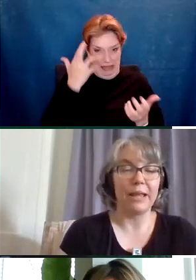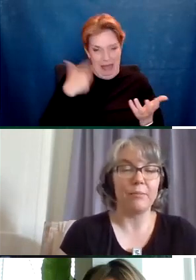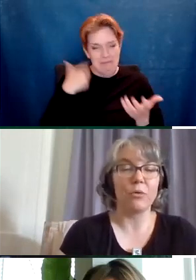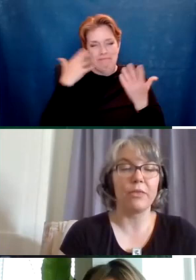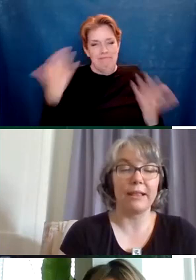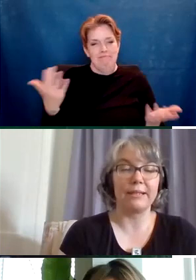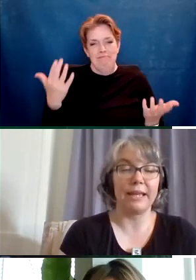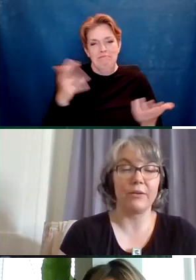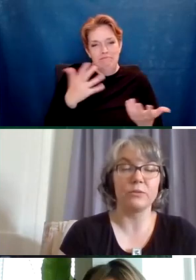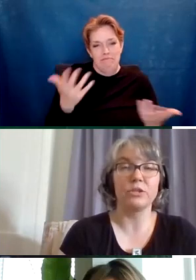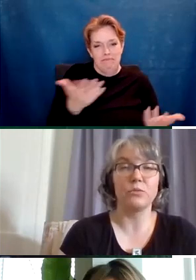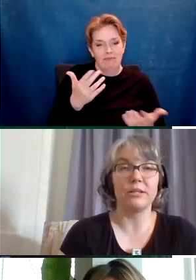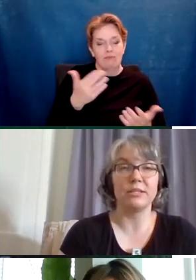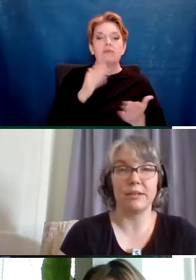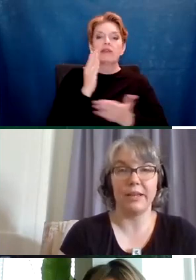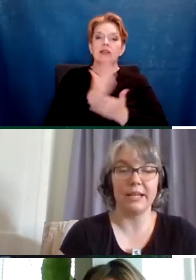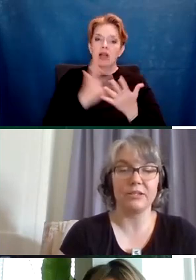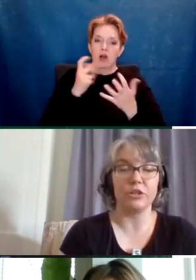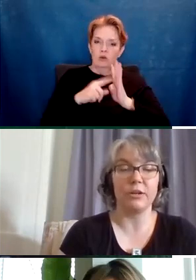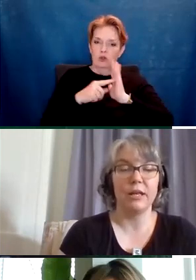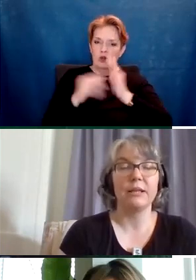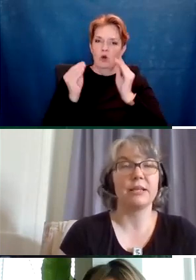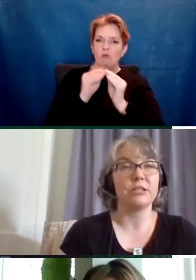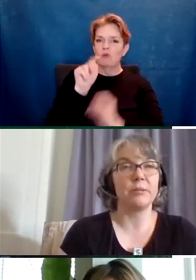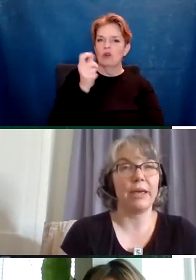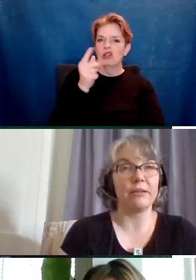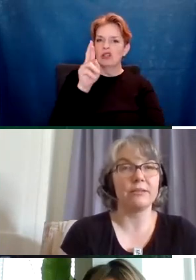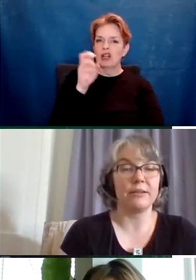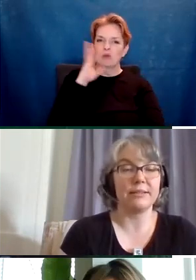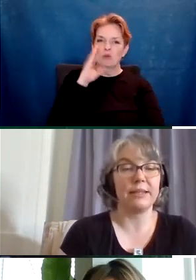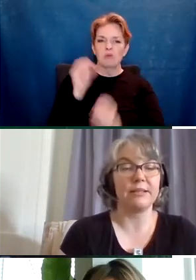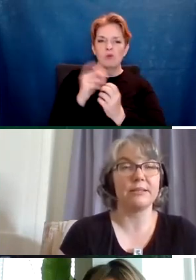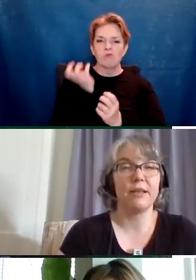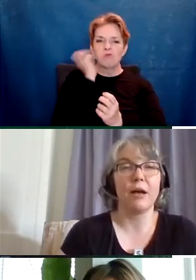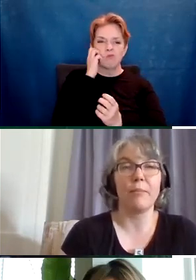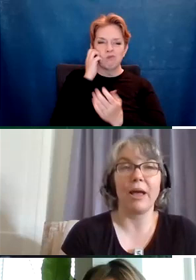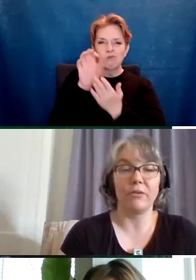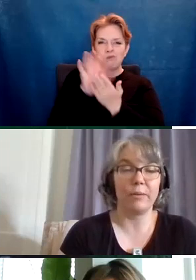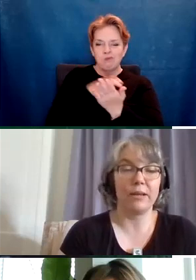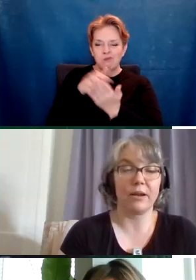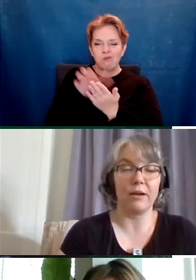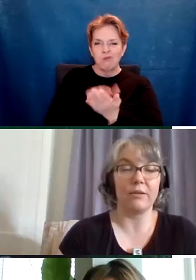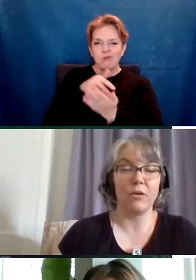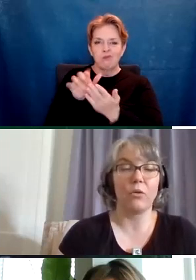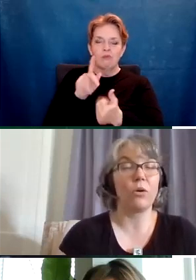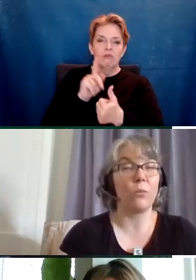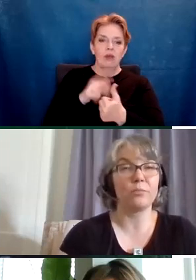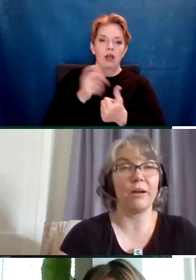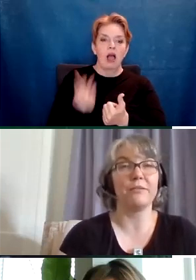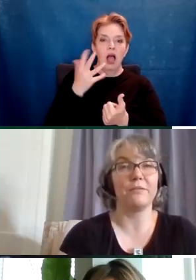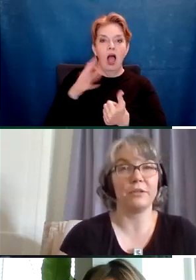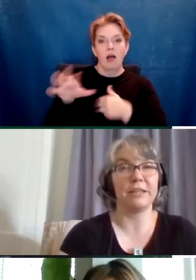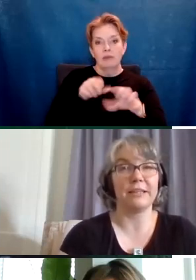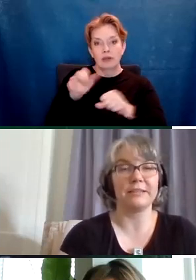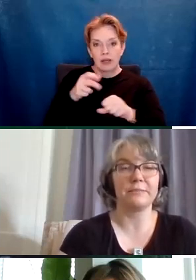applied paint more thickly to areas where she wanted to convey texture, such as the petals on zinnias, a mound of picked cotton, or a